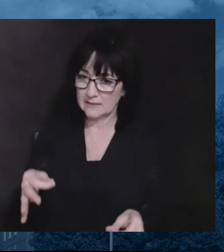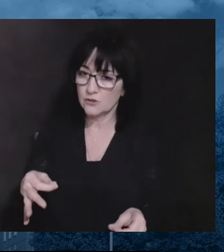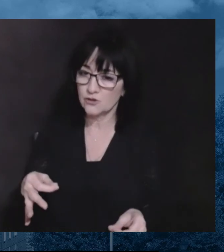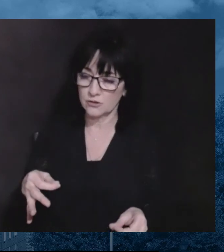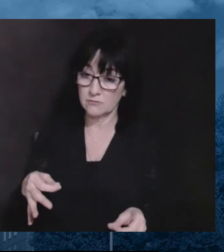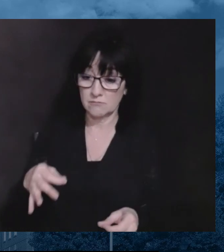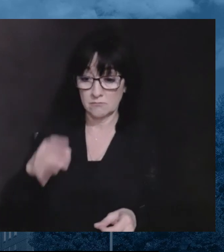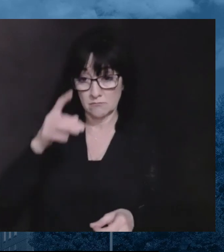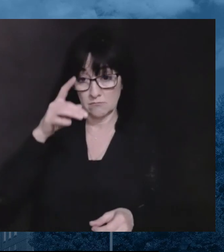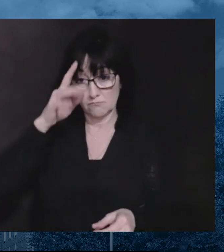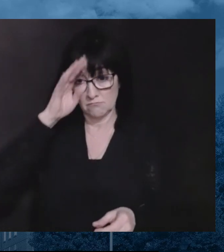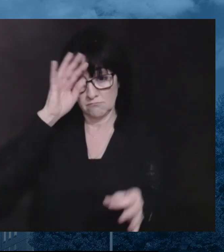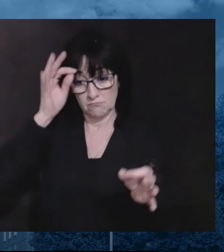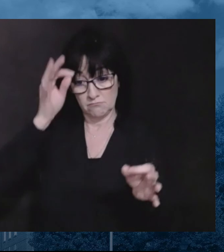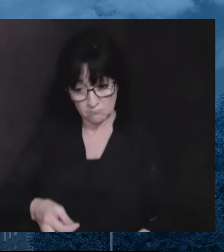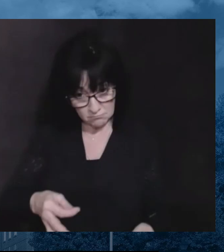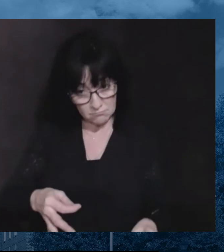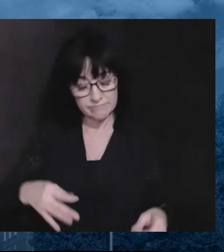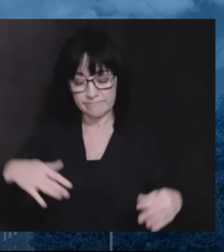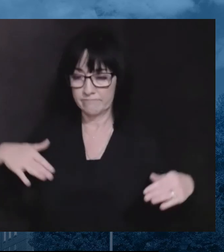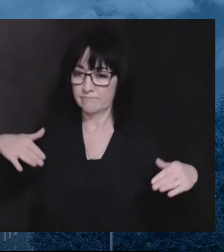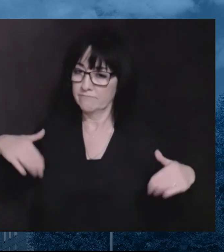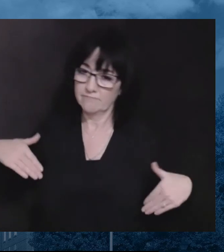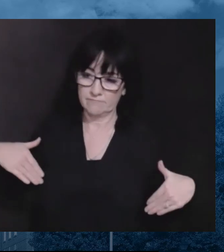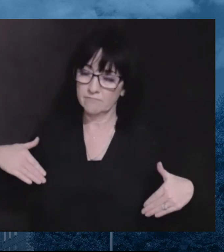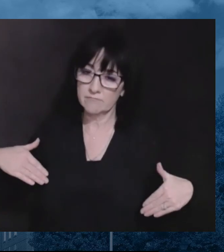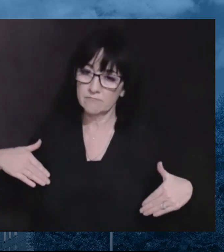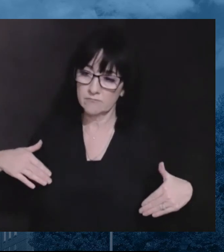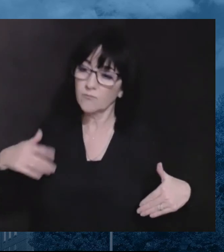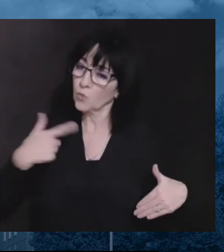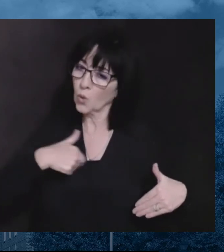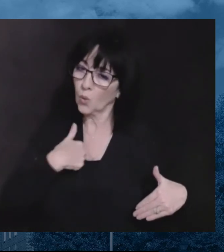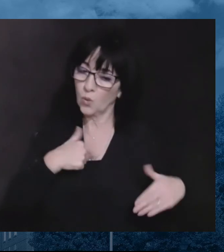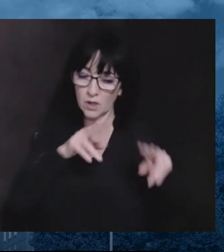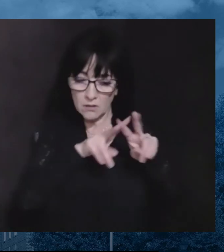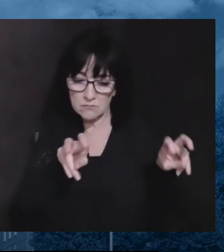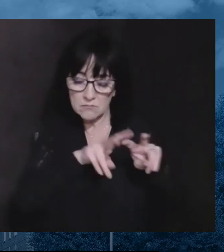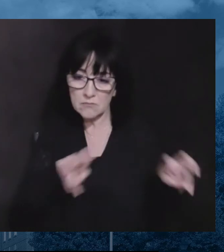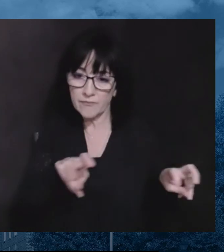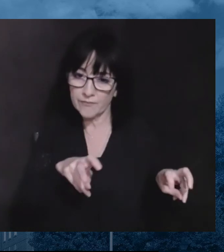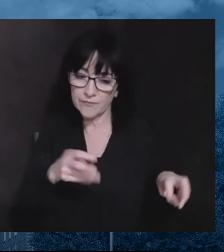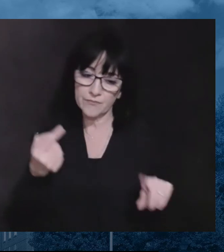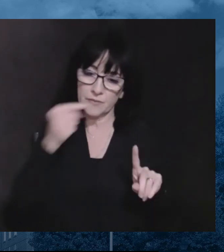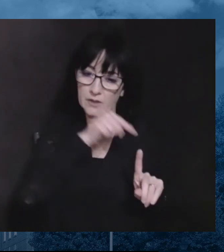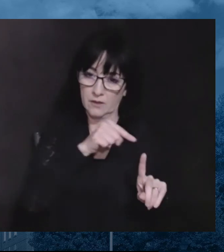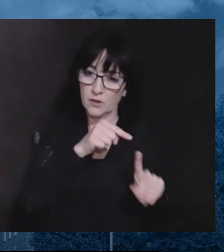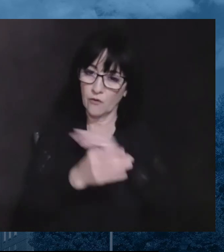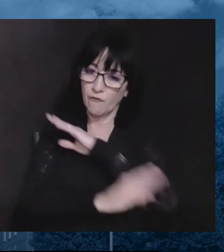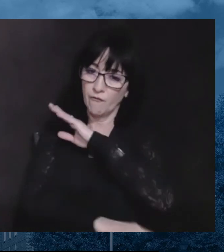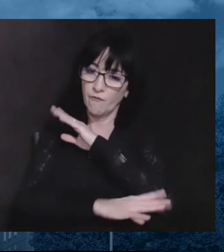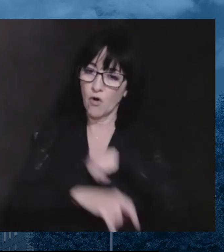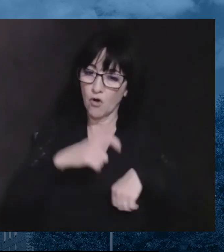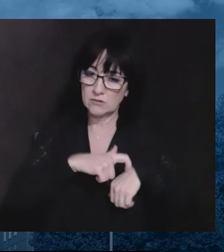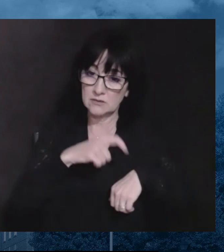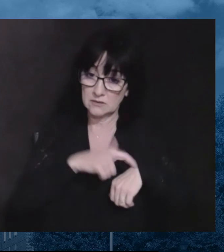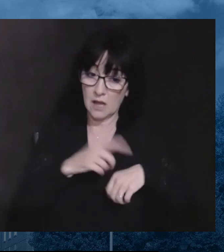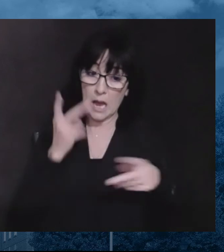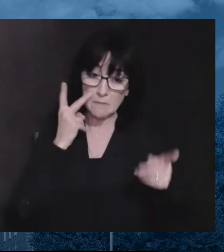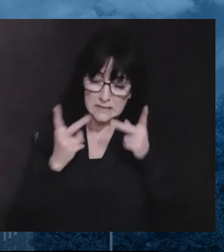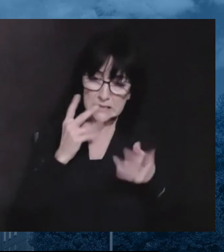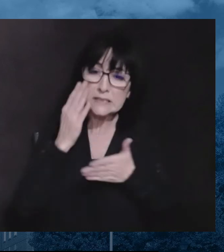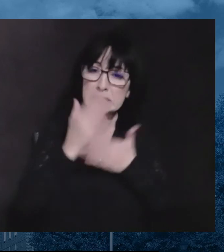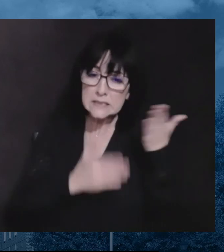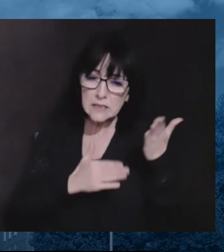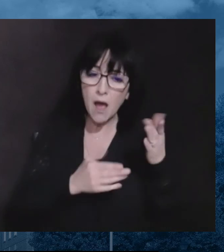think we were pleased with the fall season. We really didn't see, we saw some cases, but we didn't really see much spread among sports teams. But we